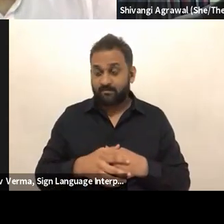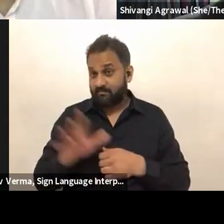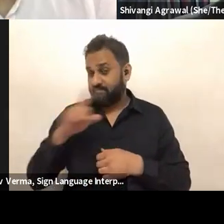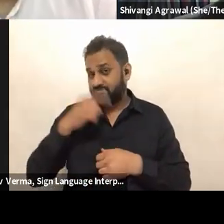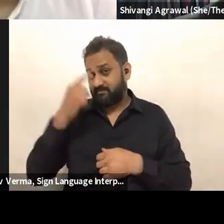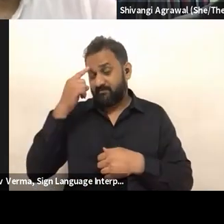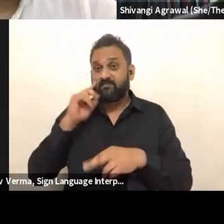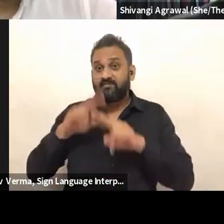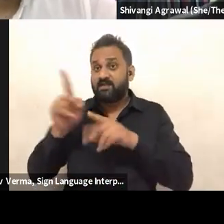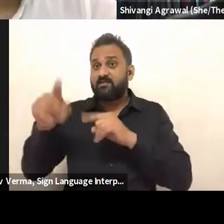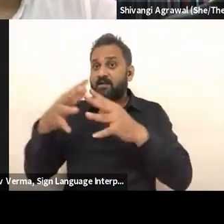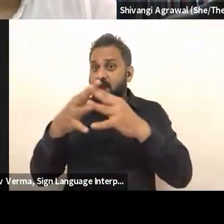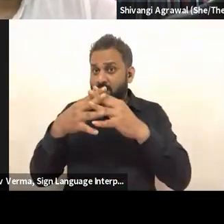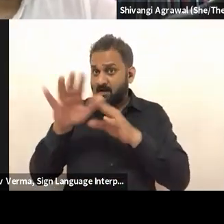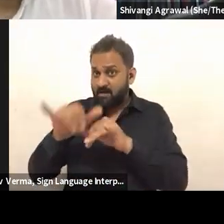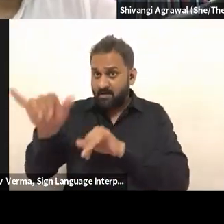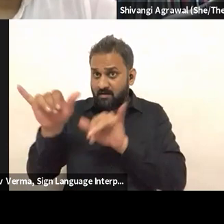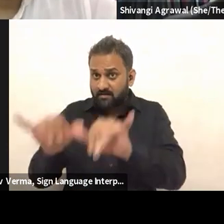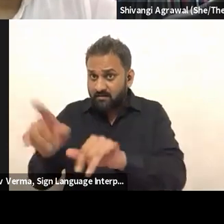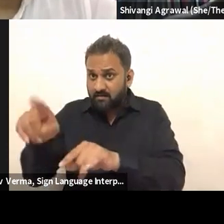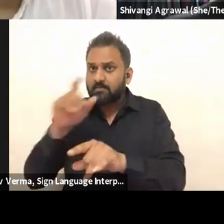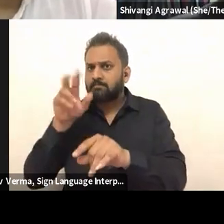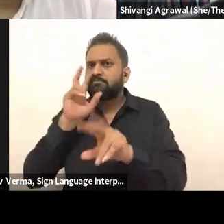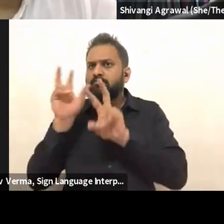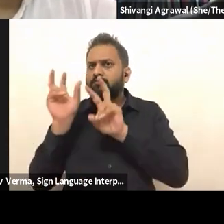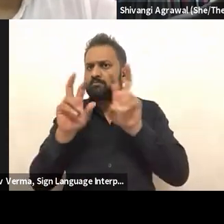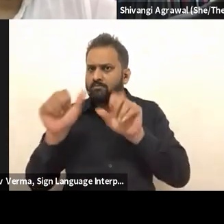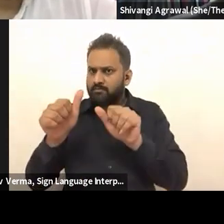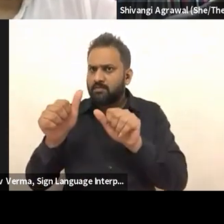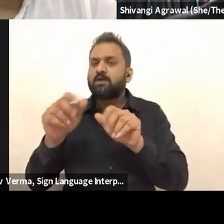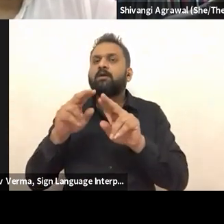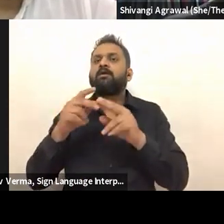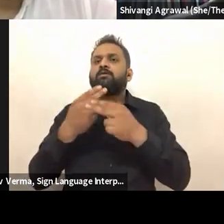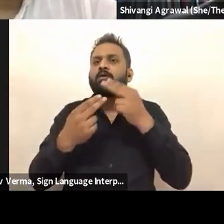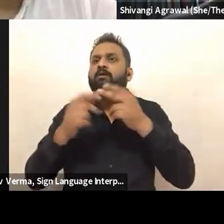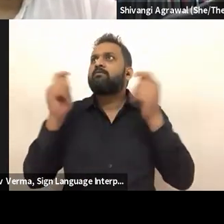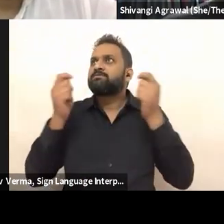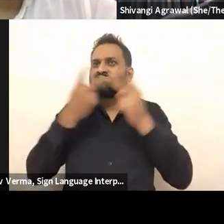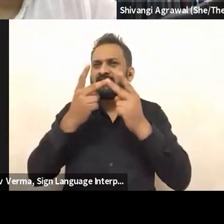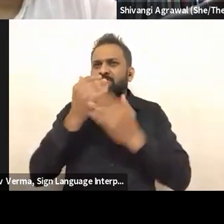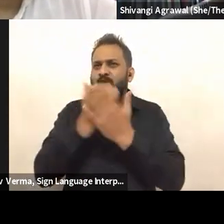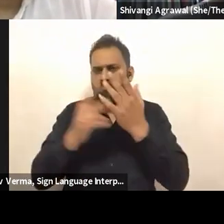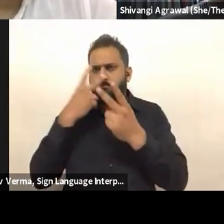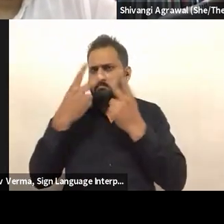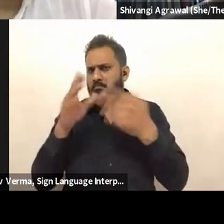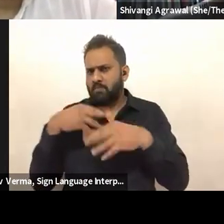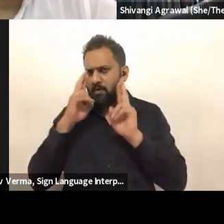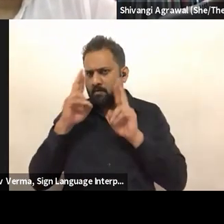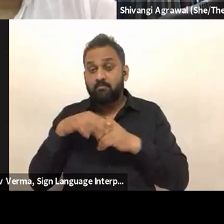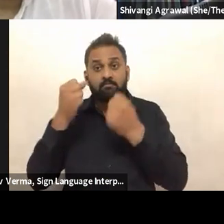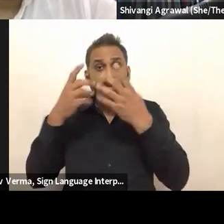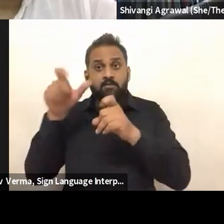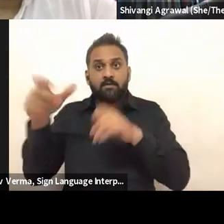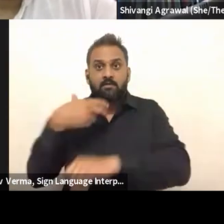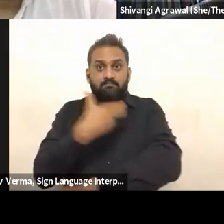in the United States, they can definitely watch it in film festivals. Thankfully, a lot of people have been vaccinated in the